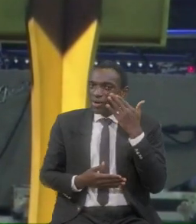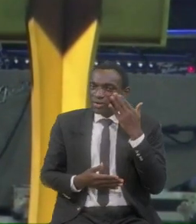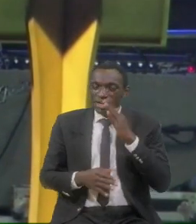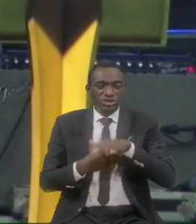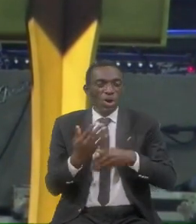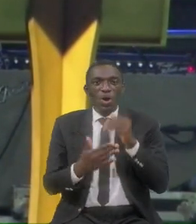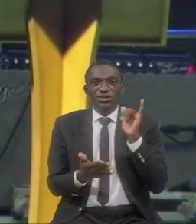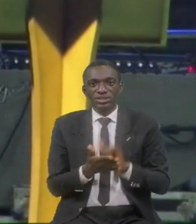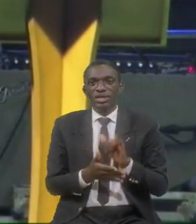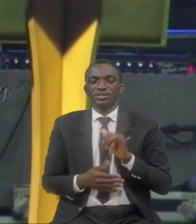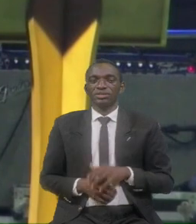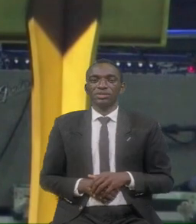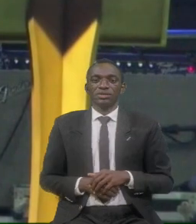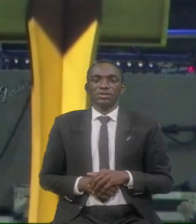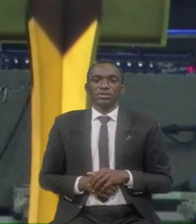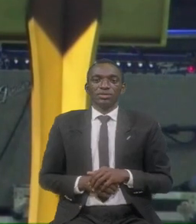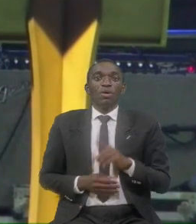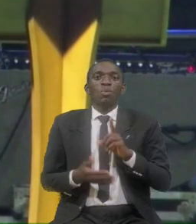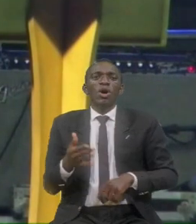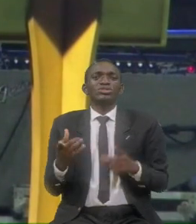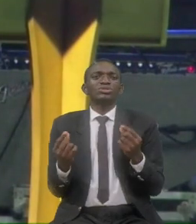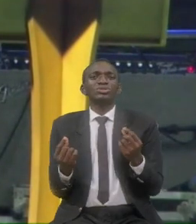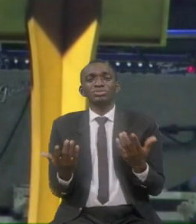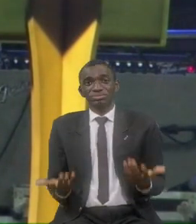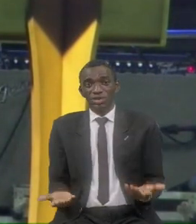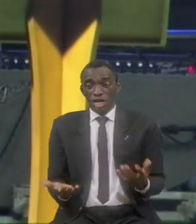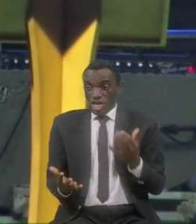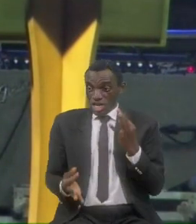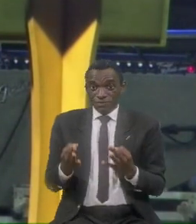What do you do to drive the darkness away?